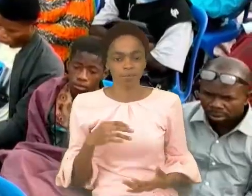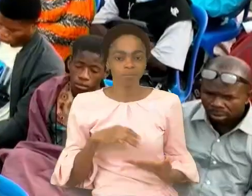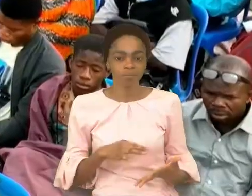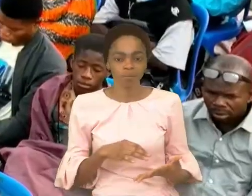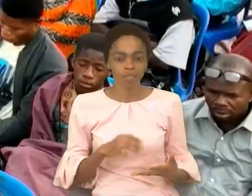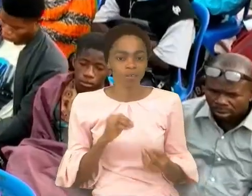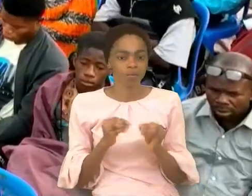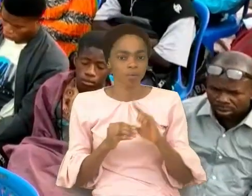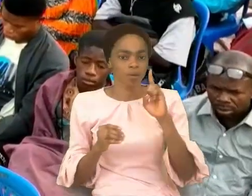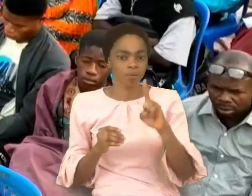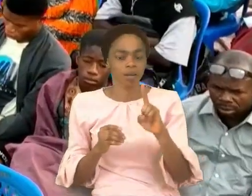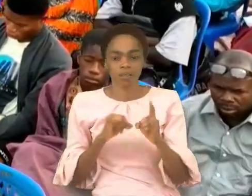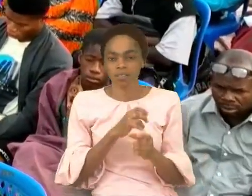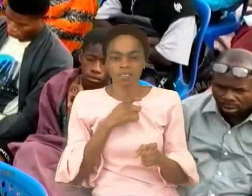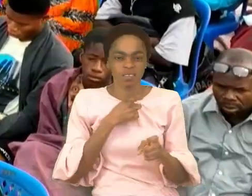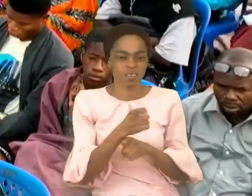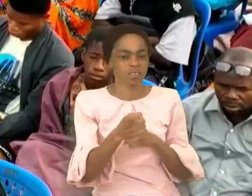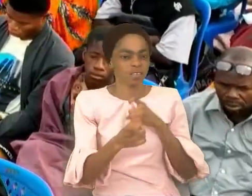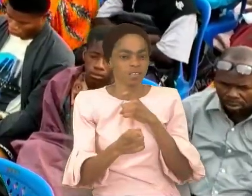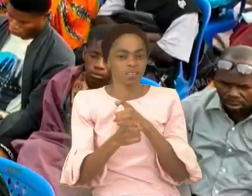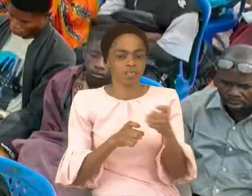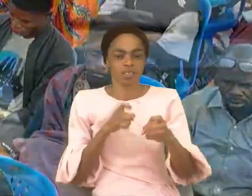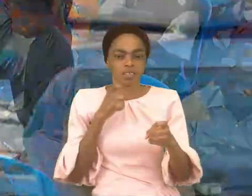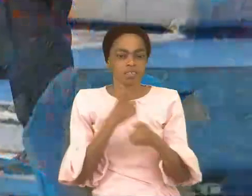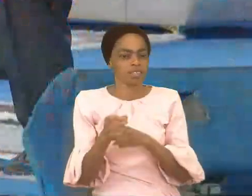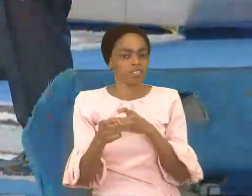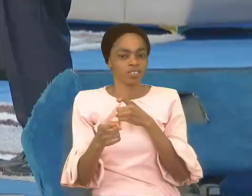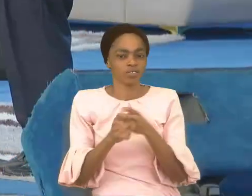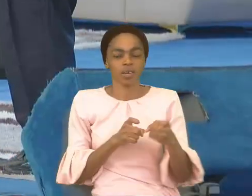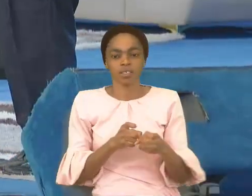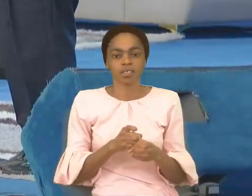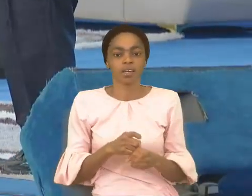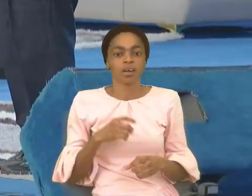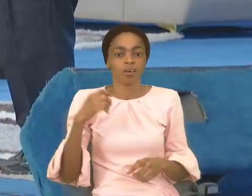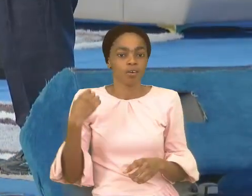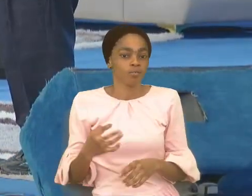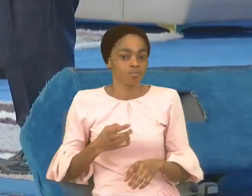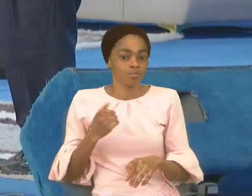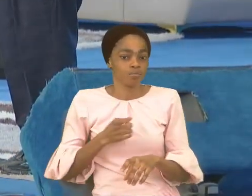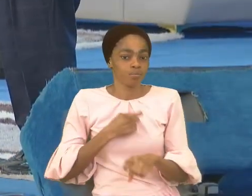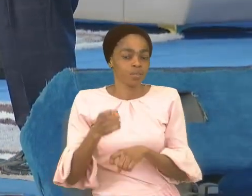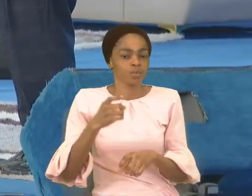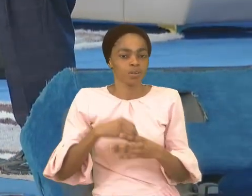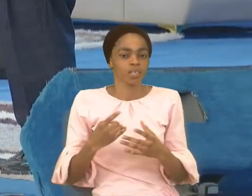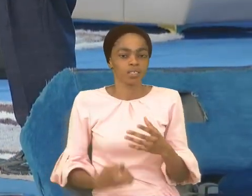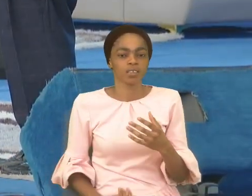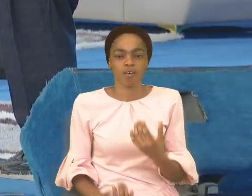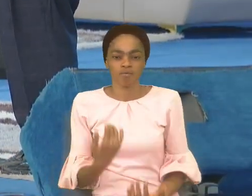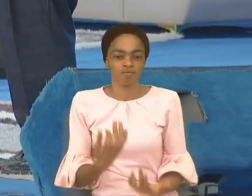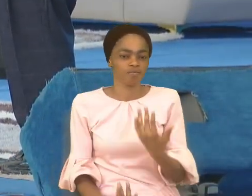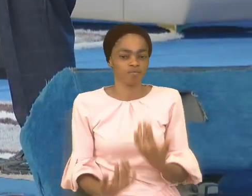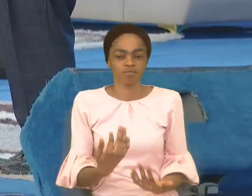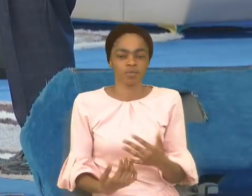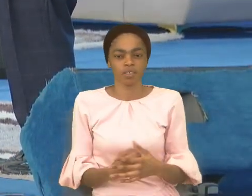in the fiery furnace. Number two, the torture of the polluted in the fiery